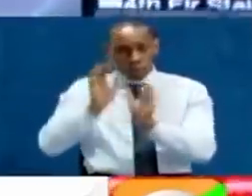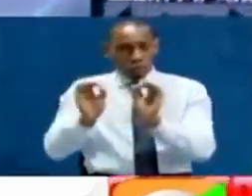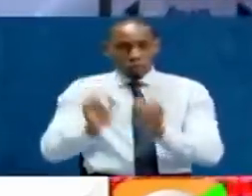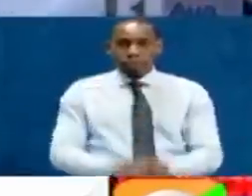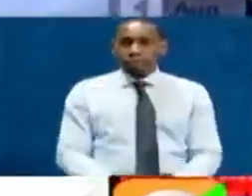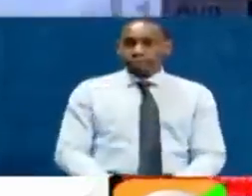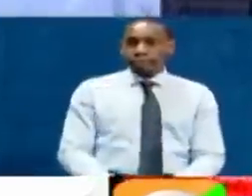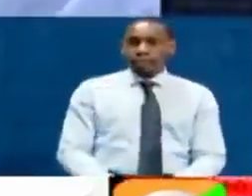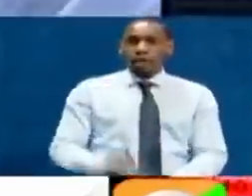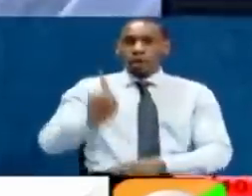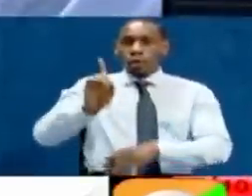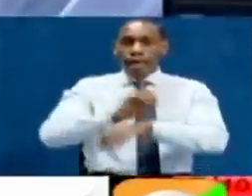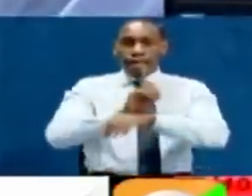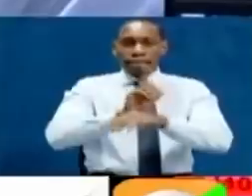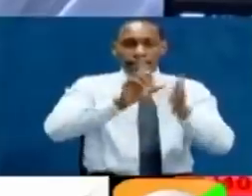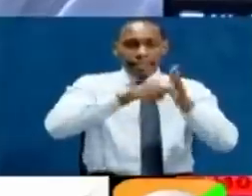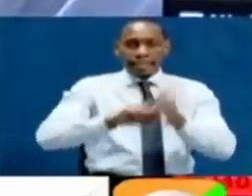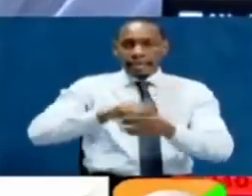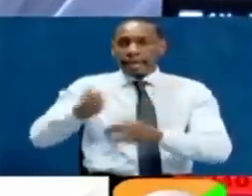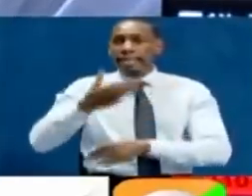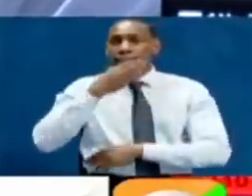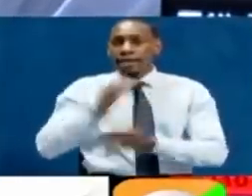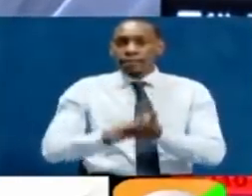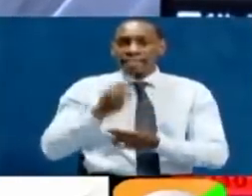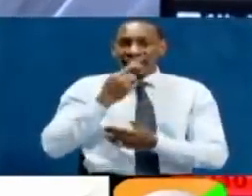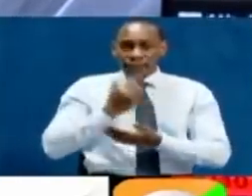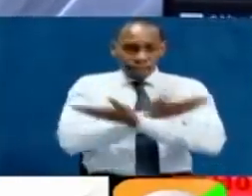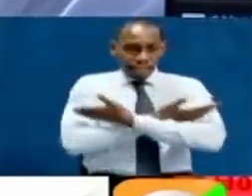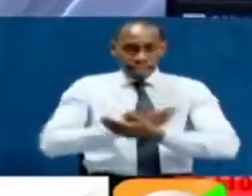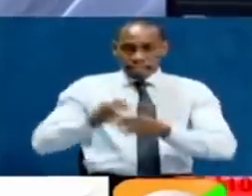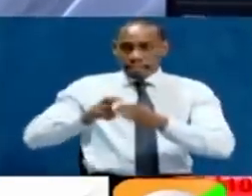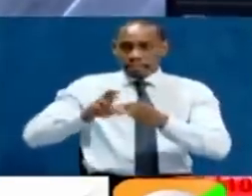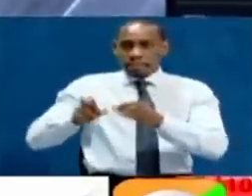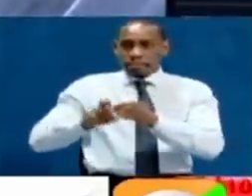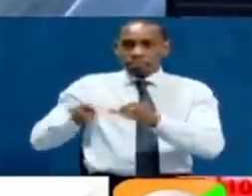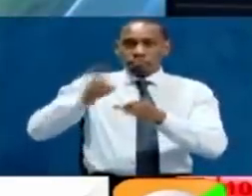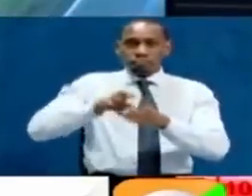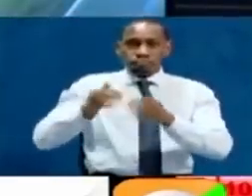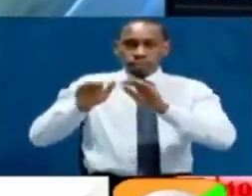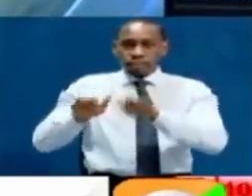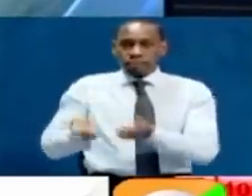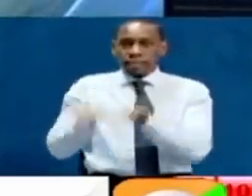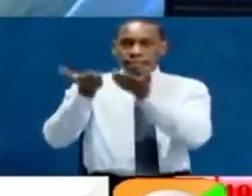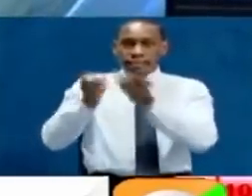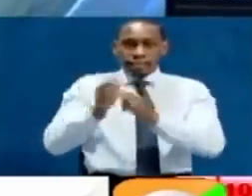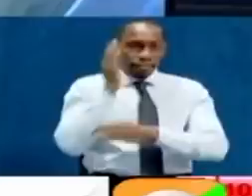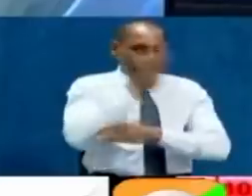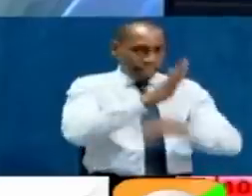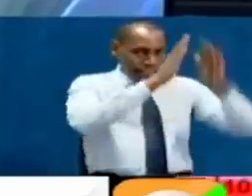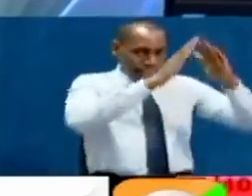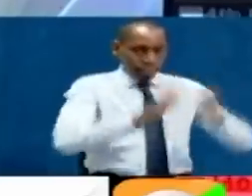unknown. 1 minute later, another man wearing a white t-shirt walks out of the lift and heads the direction of Omwenga's